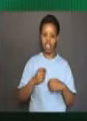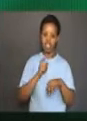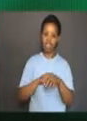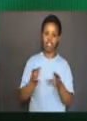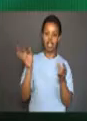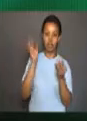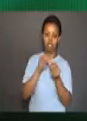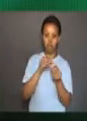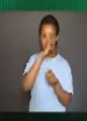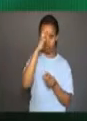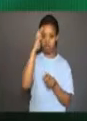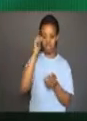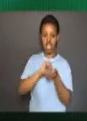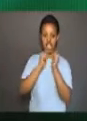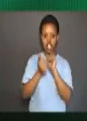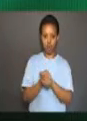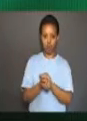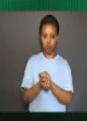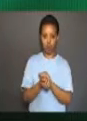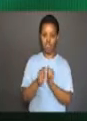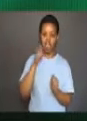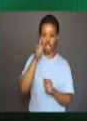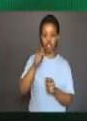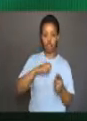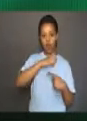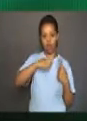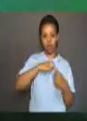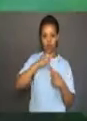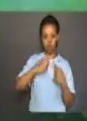randomly and in response to their environment.